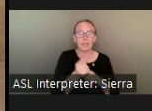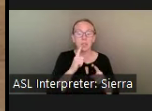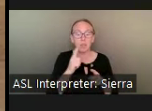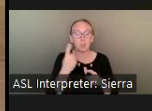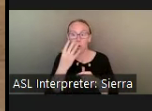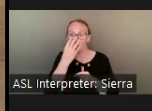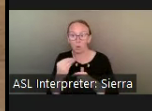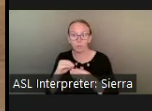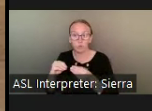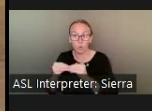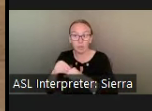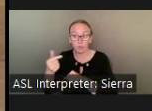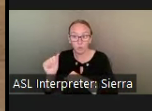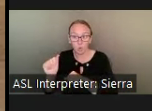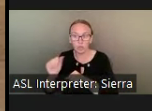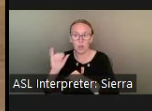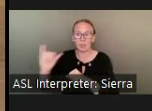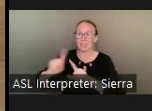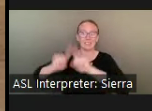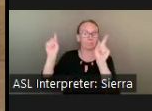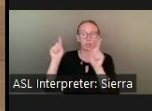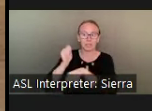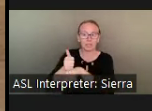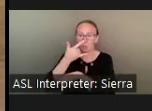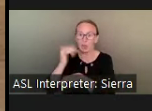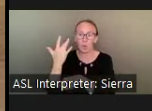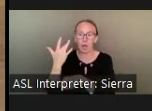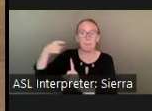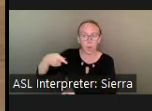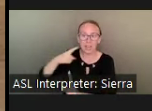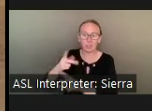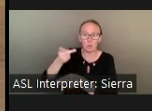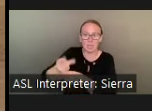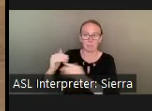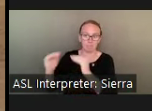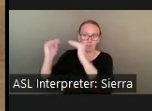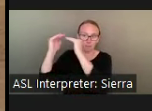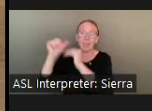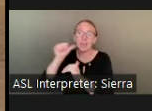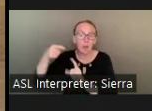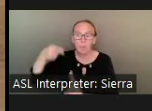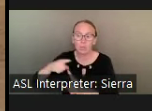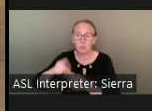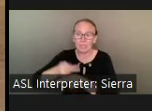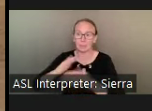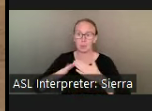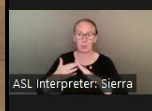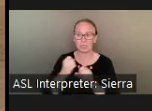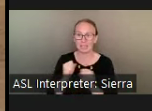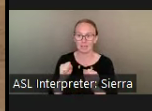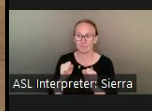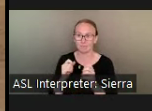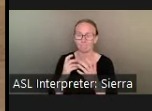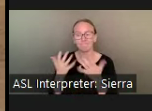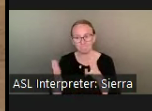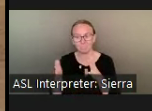has a very different structure because it's more about keeping hierarchies versus keeping a community safe. And so I wanted to make something